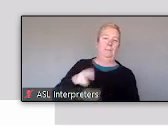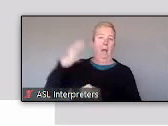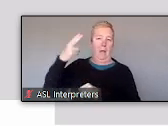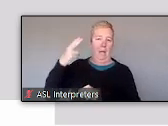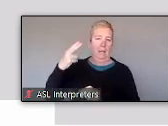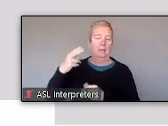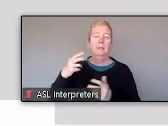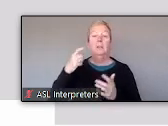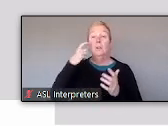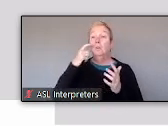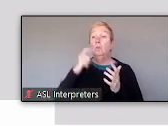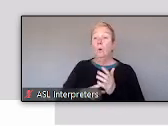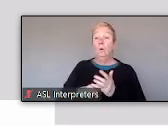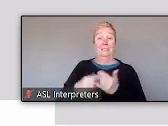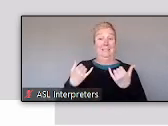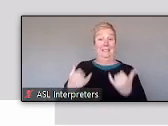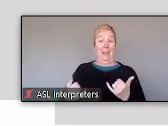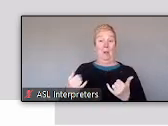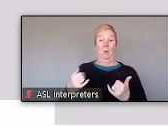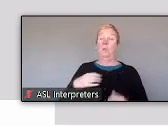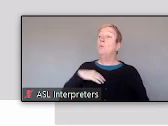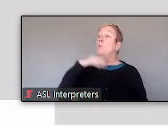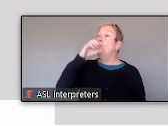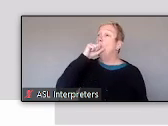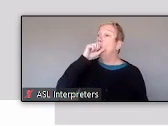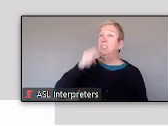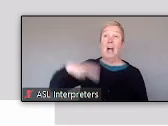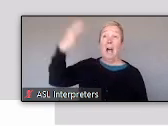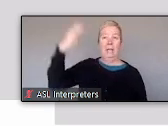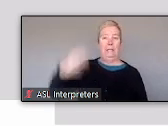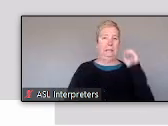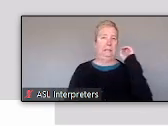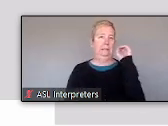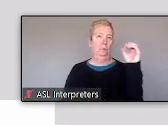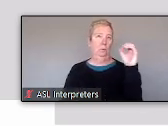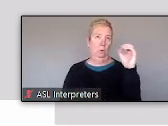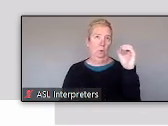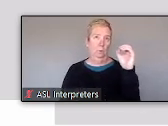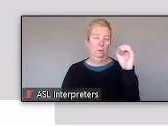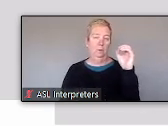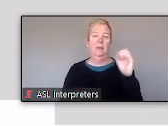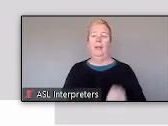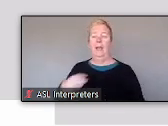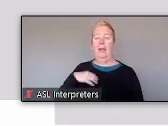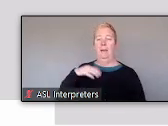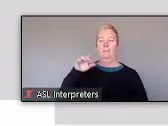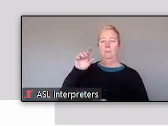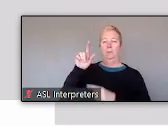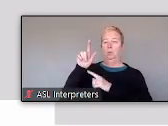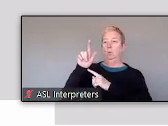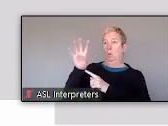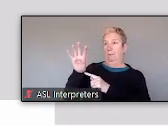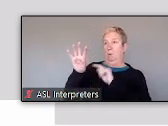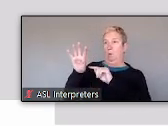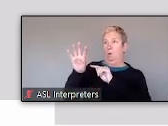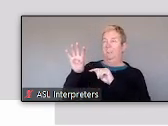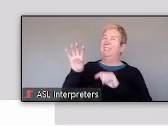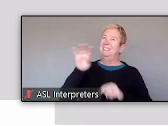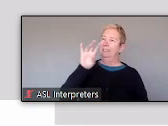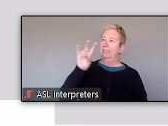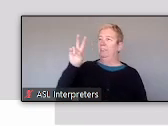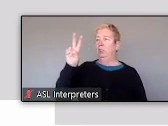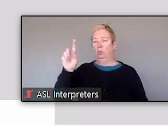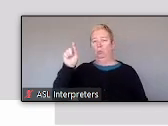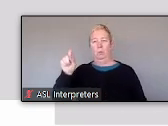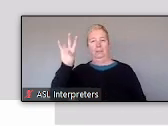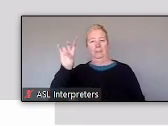have 0 counties sitting at that high level. We have 24, or what represents 72.7%